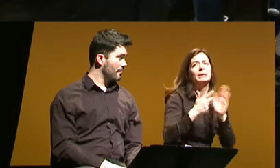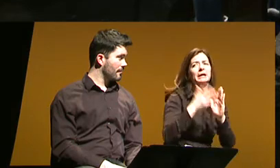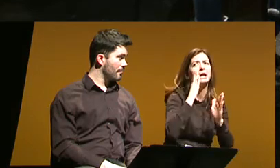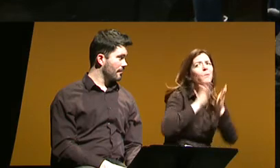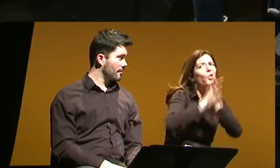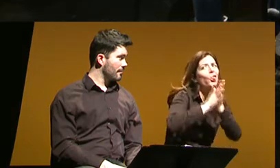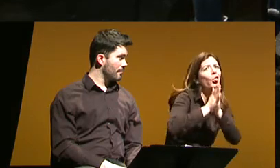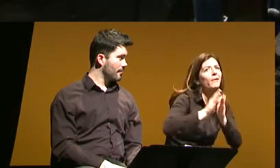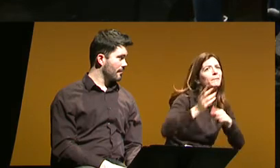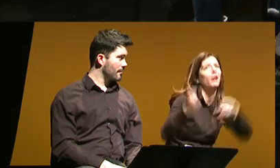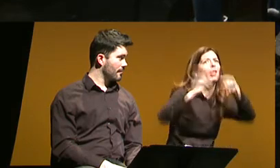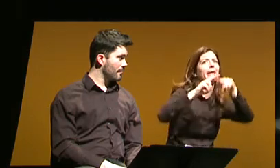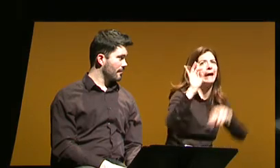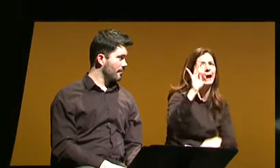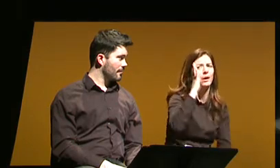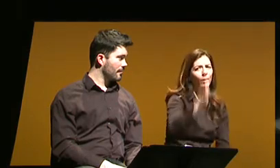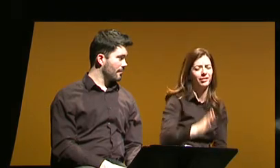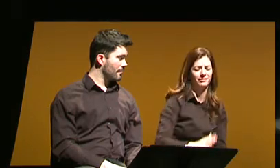8.